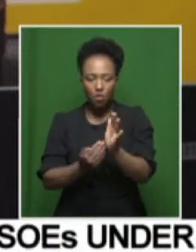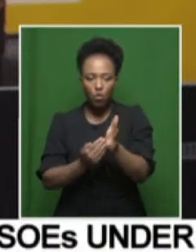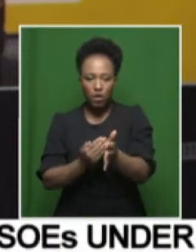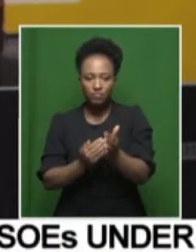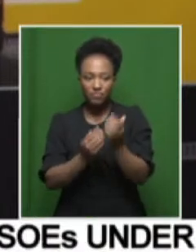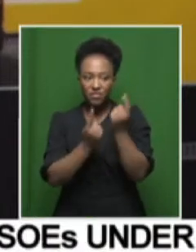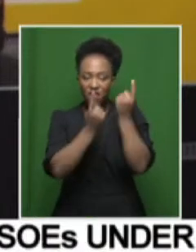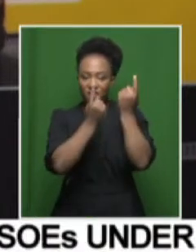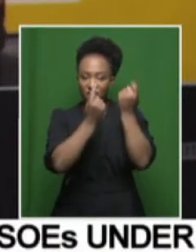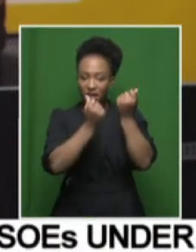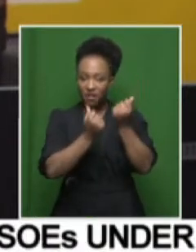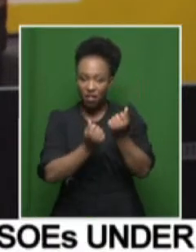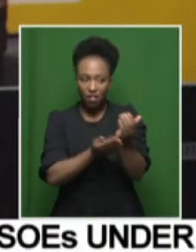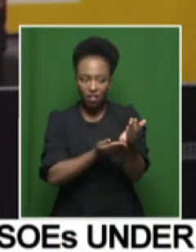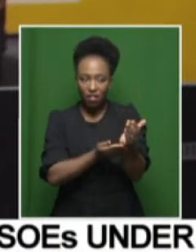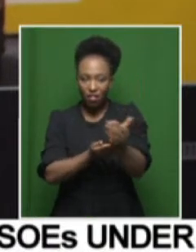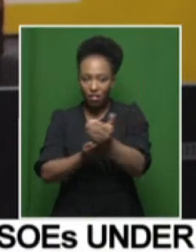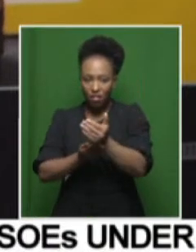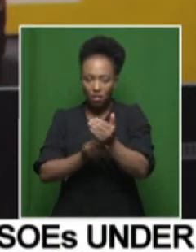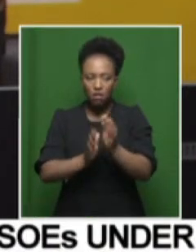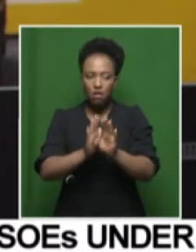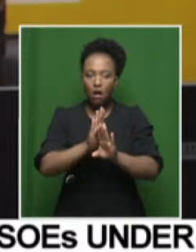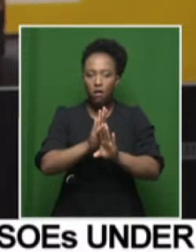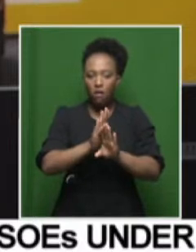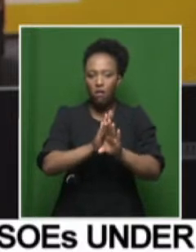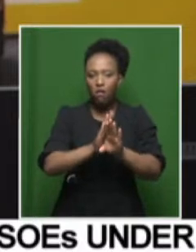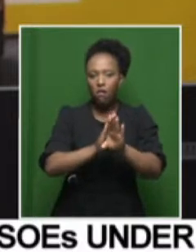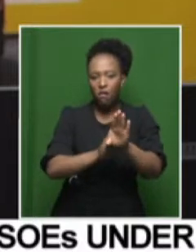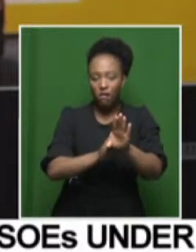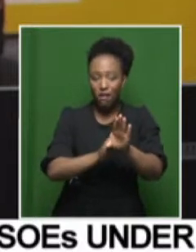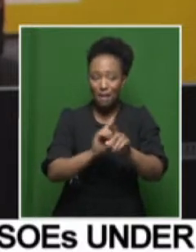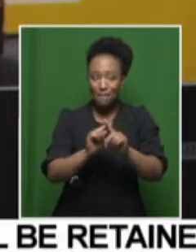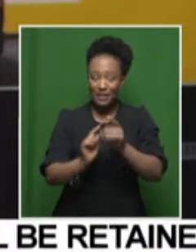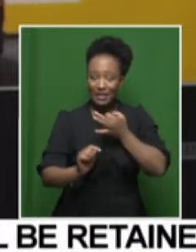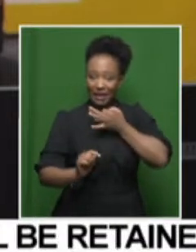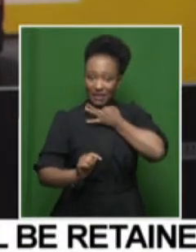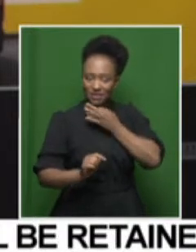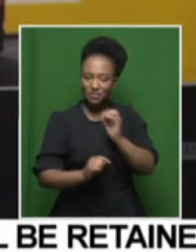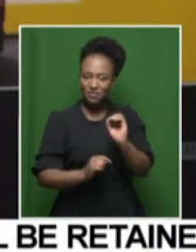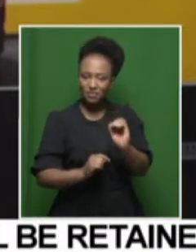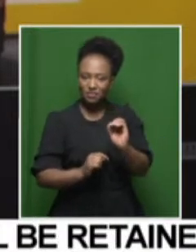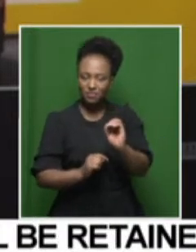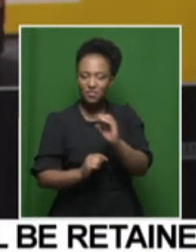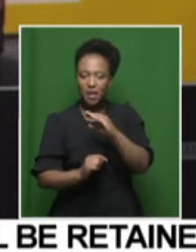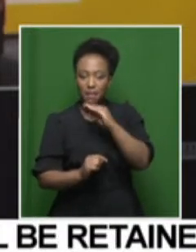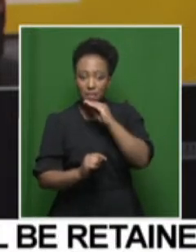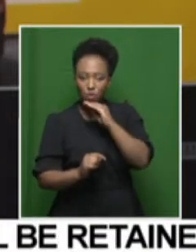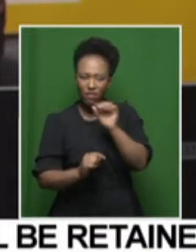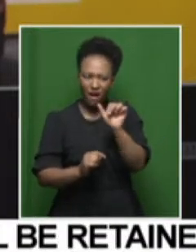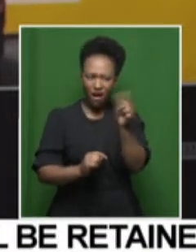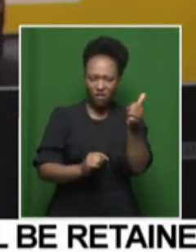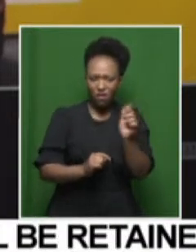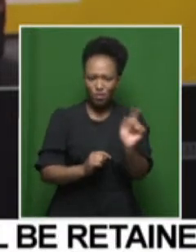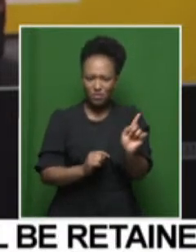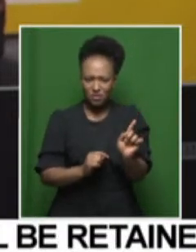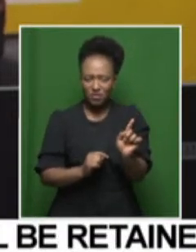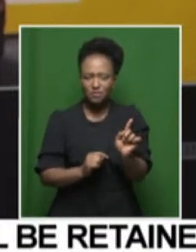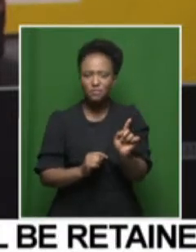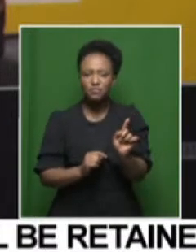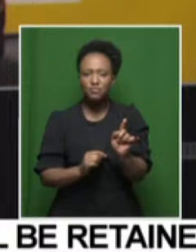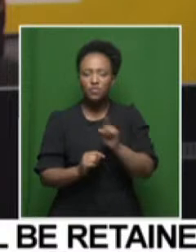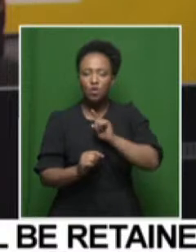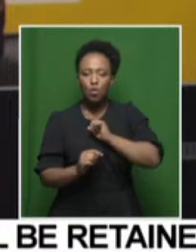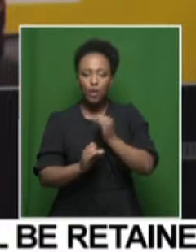fiscal outlook has improved, it is subject to significant risk. These include, amongst others,